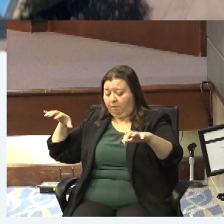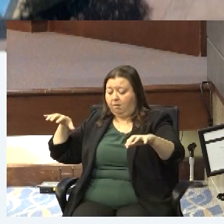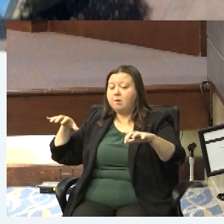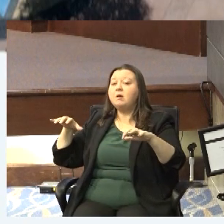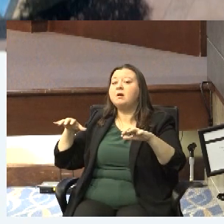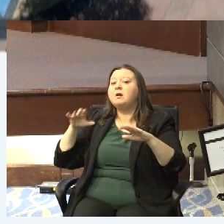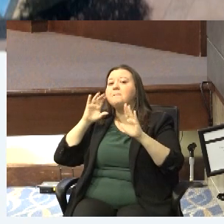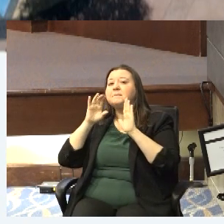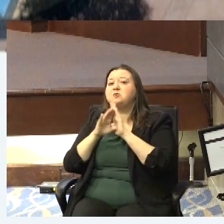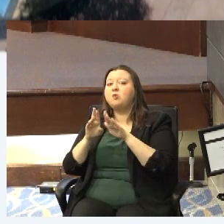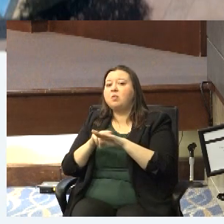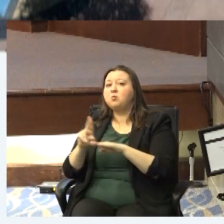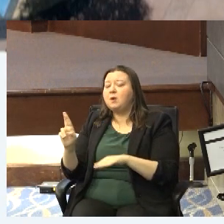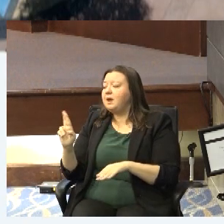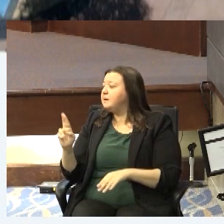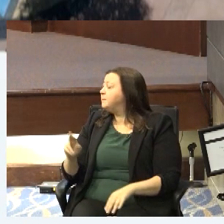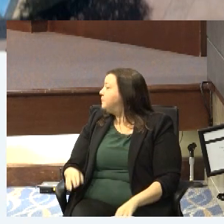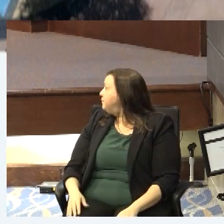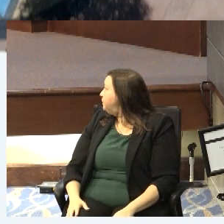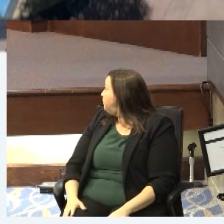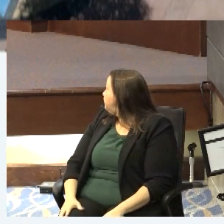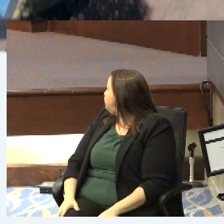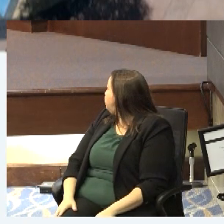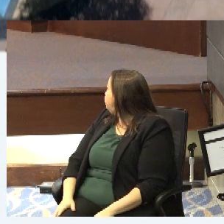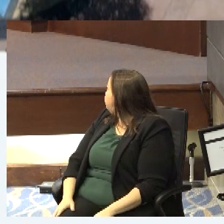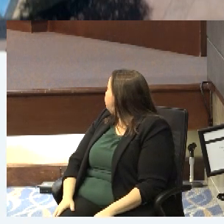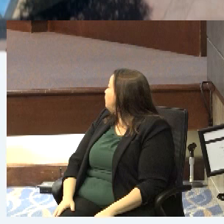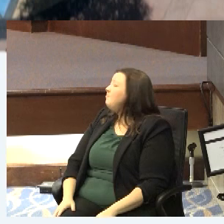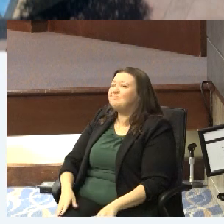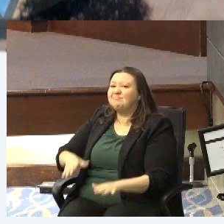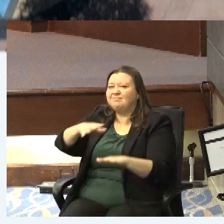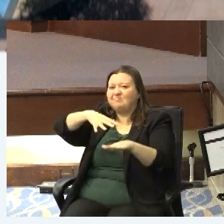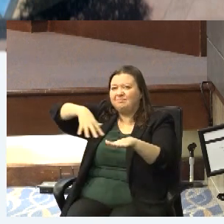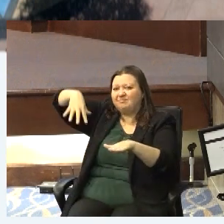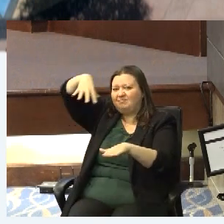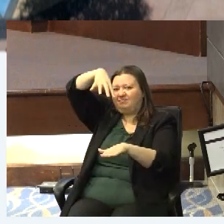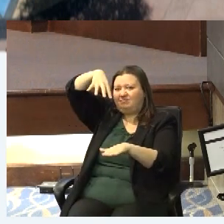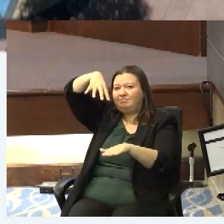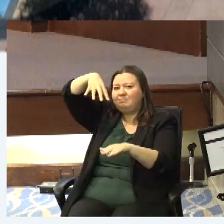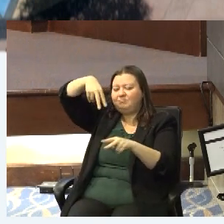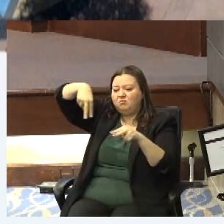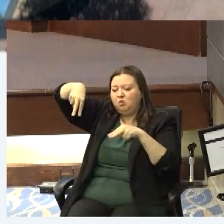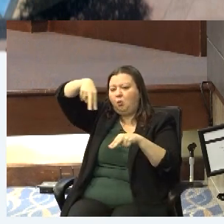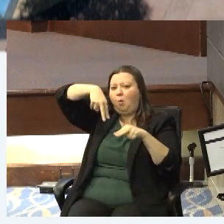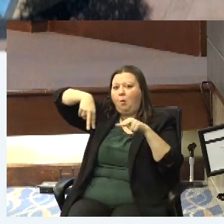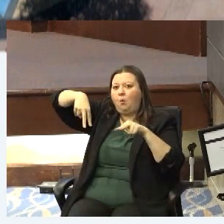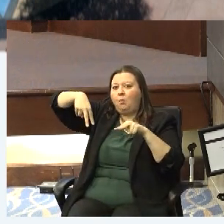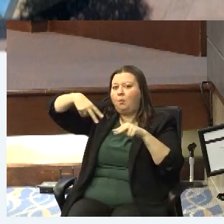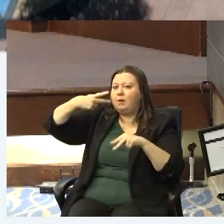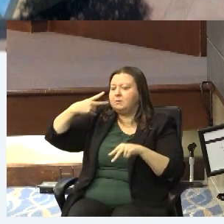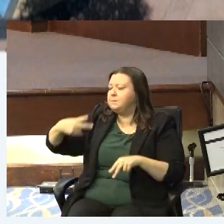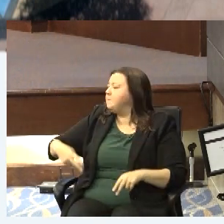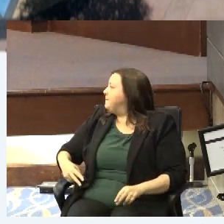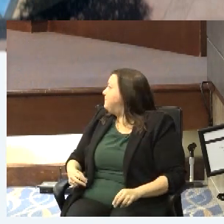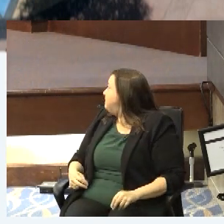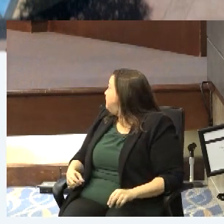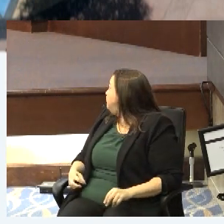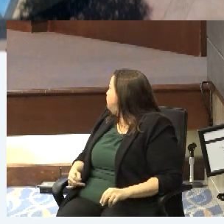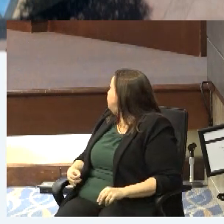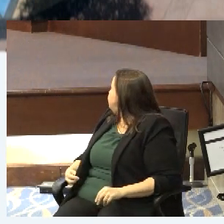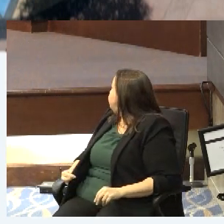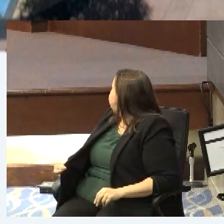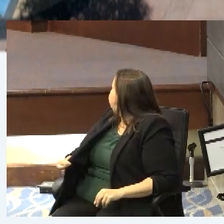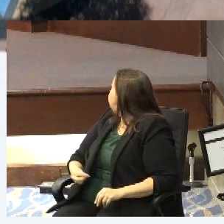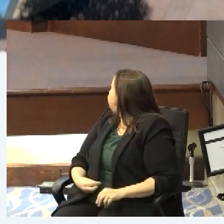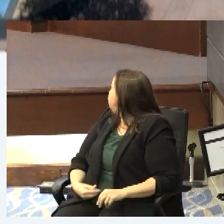on the picture on the right, giving you kind of an aerial approach to the penguin exhibit. You know, again,